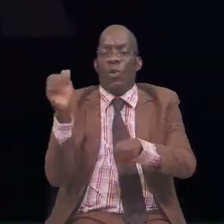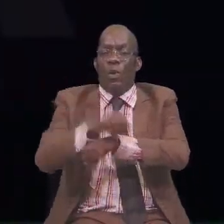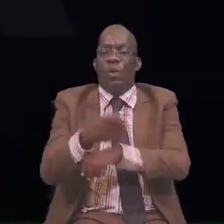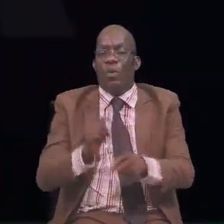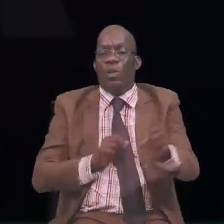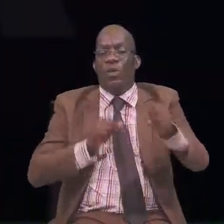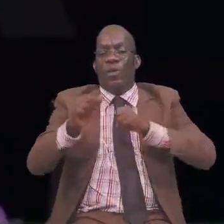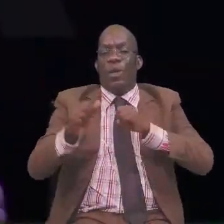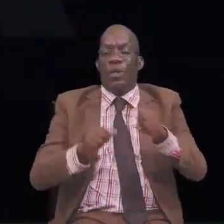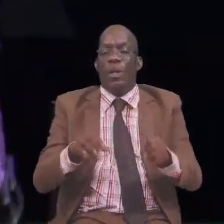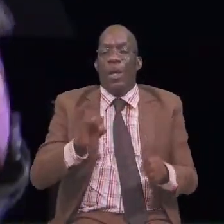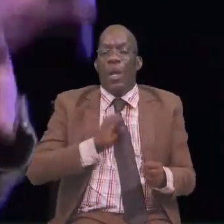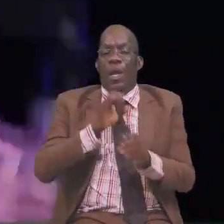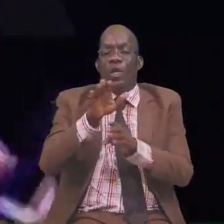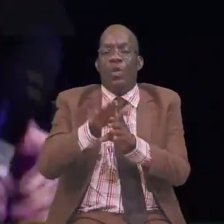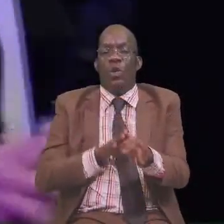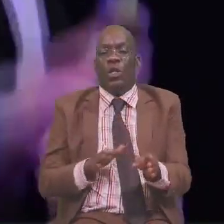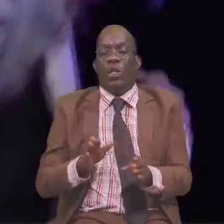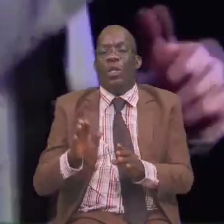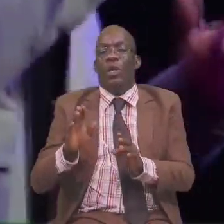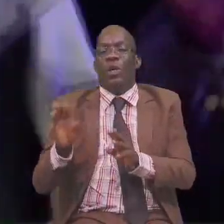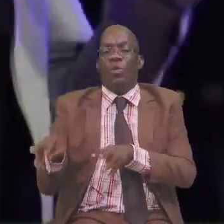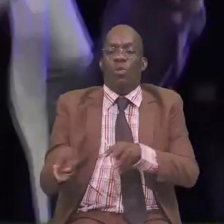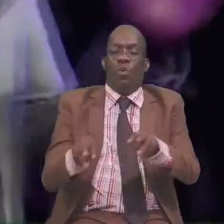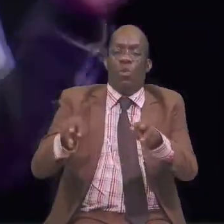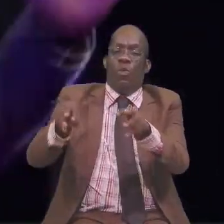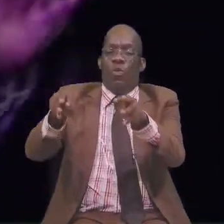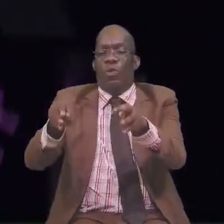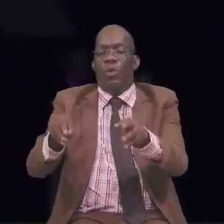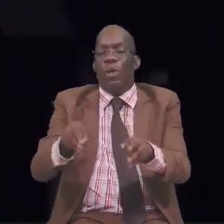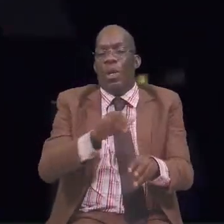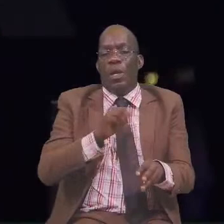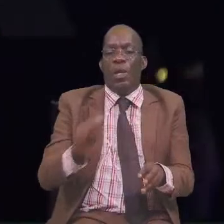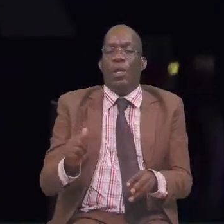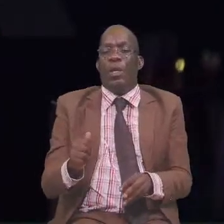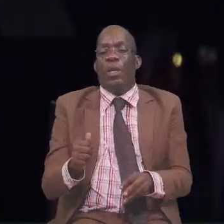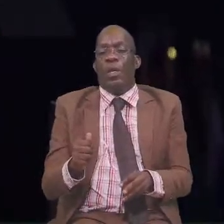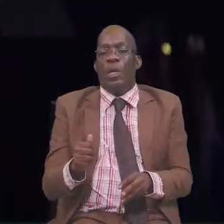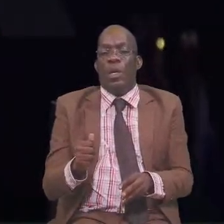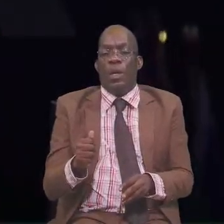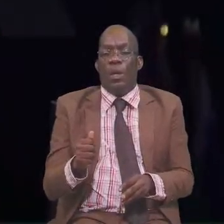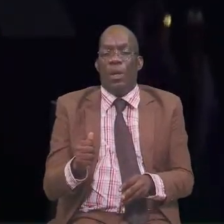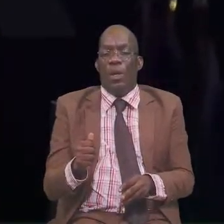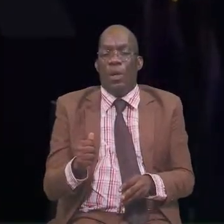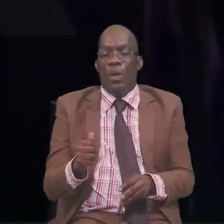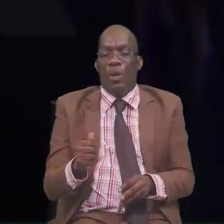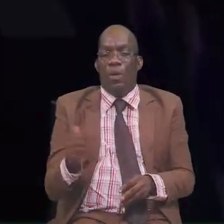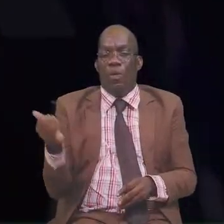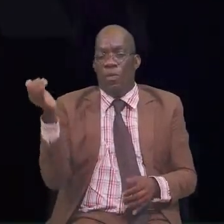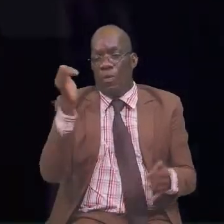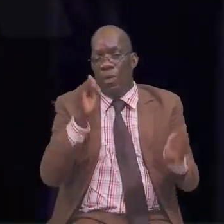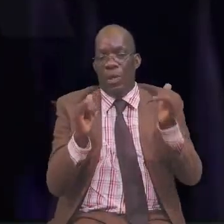slowly drifting, a vagabond.